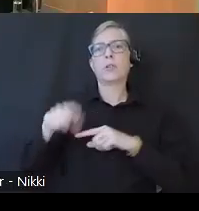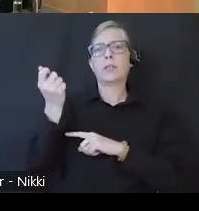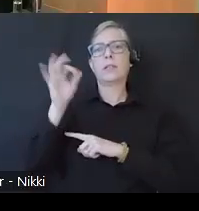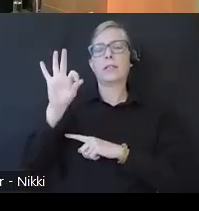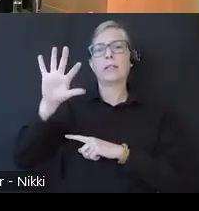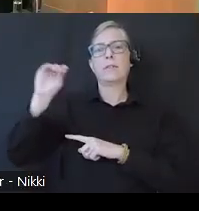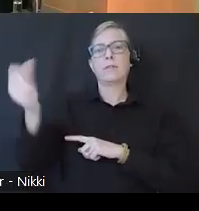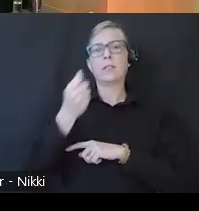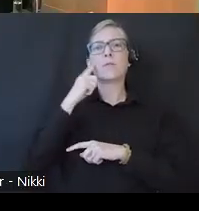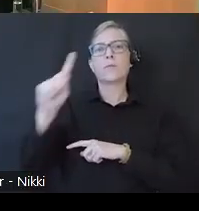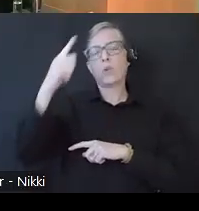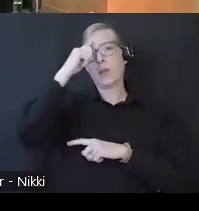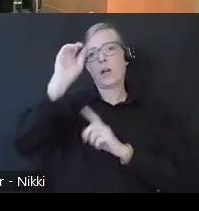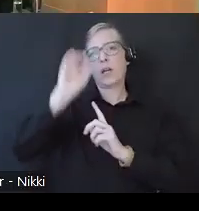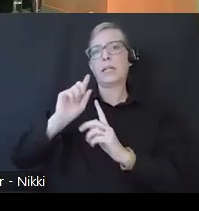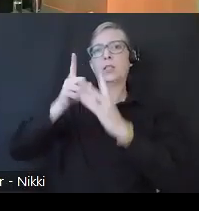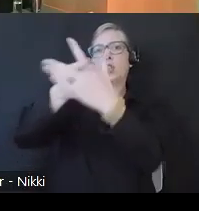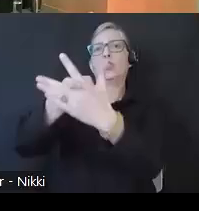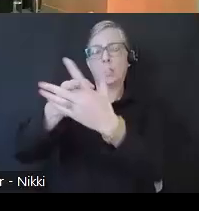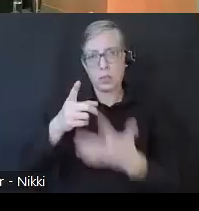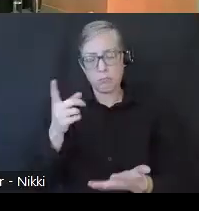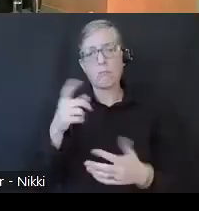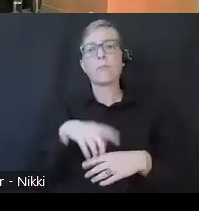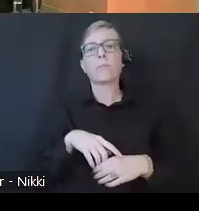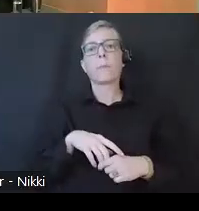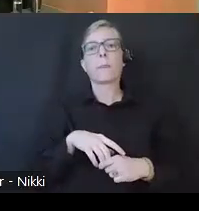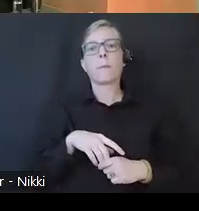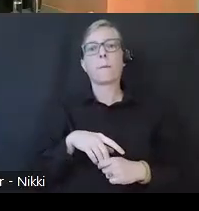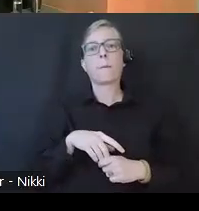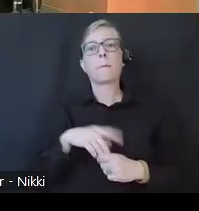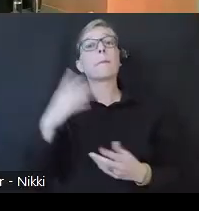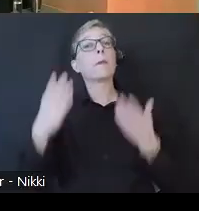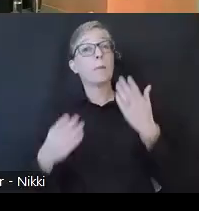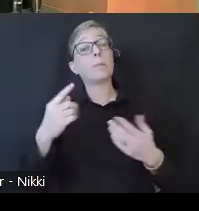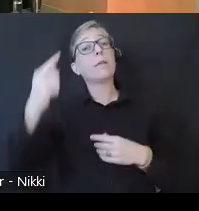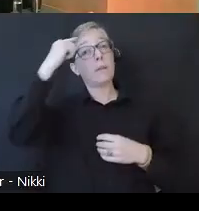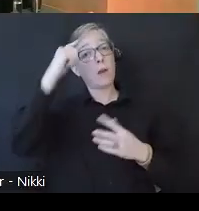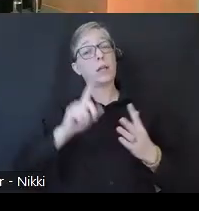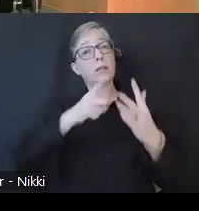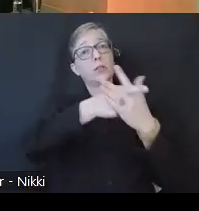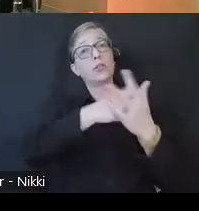first-rank symptoms? Yes. I think it could be considered thought insertion, but